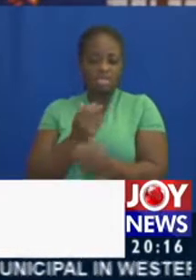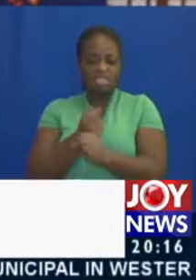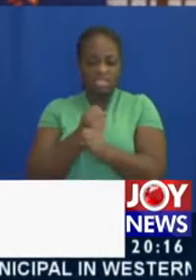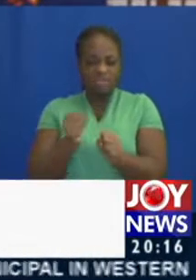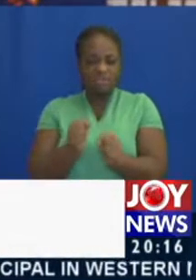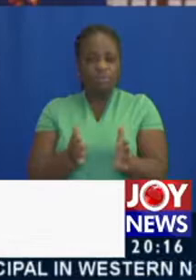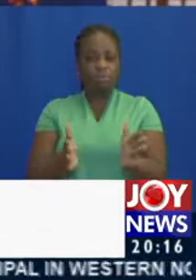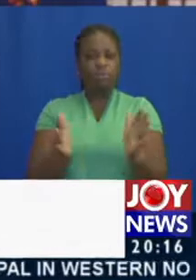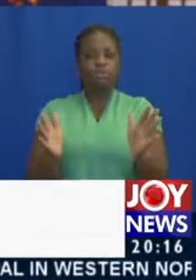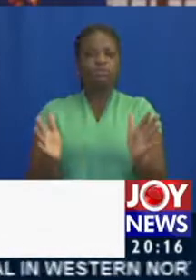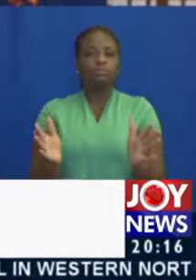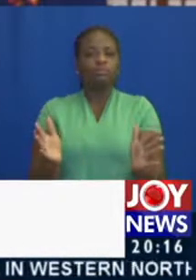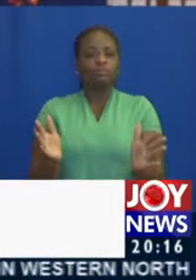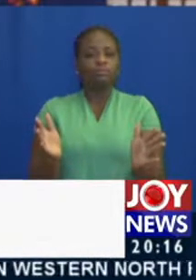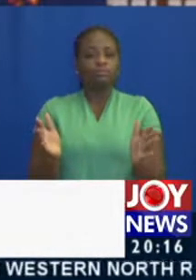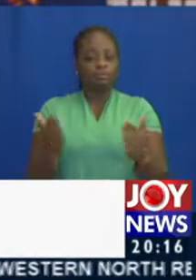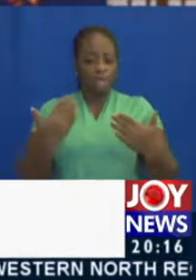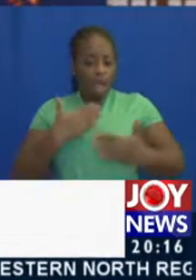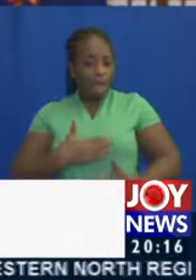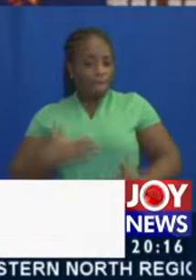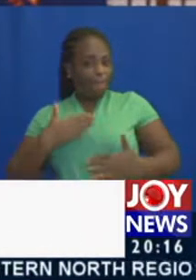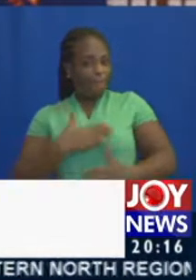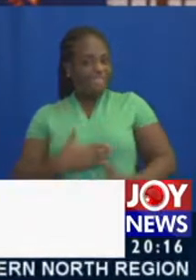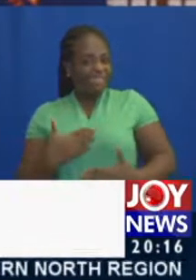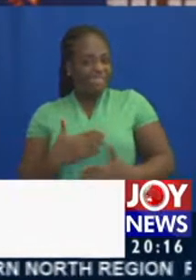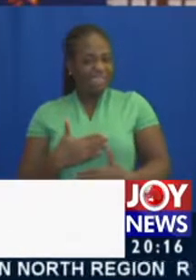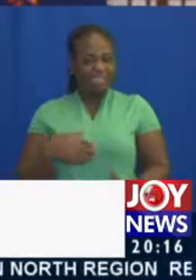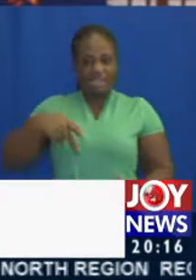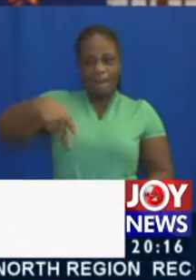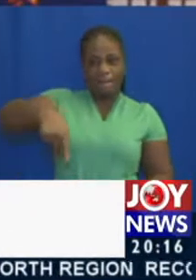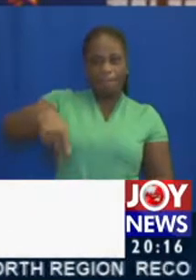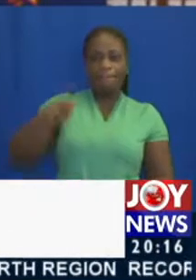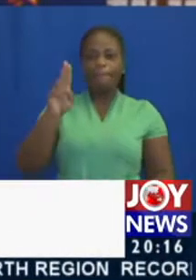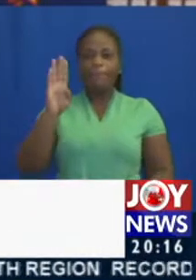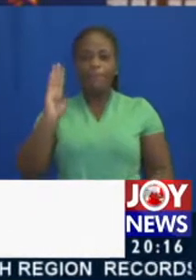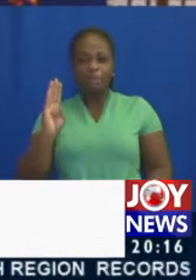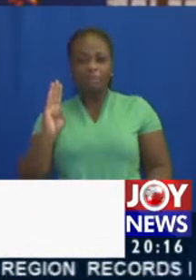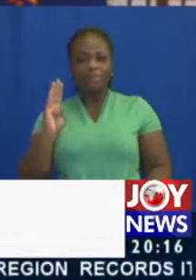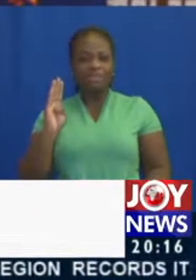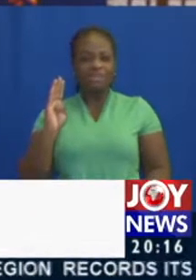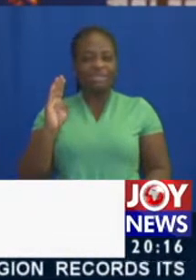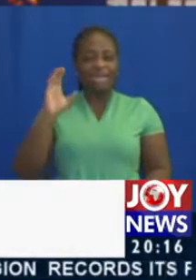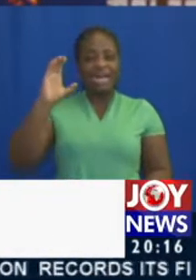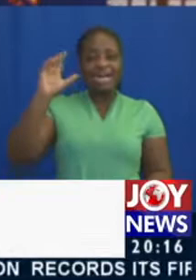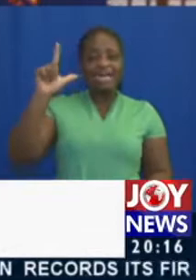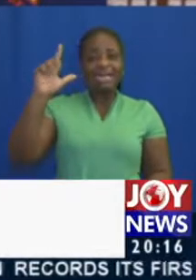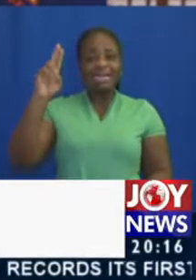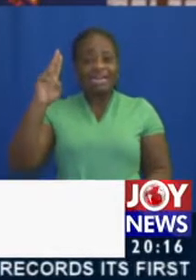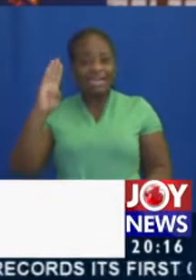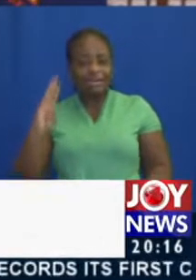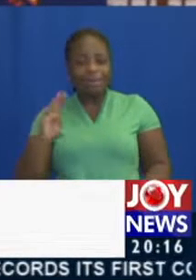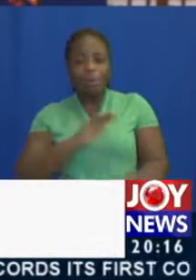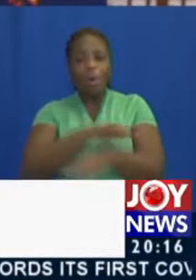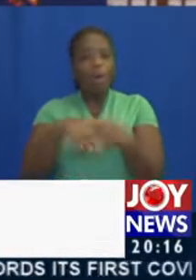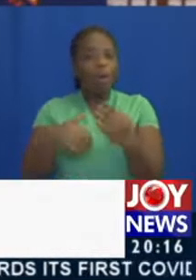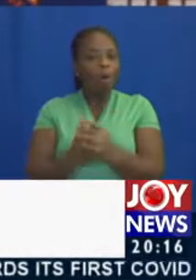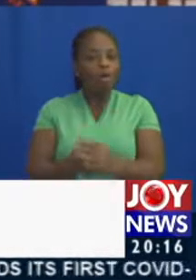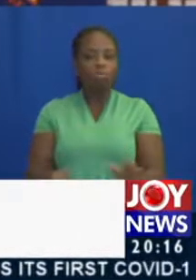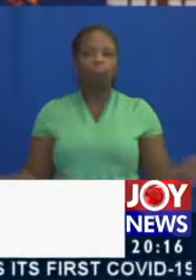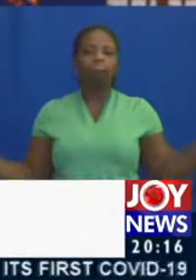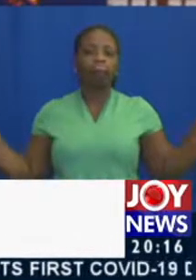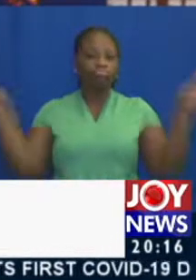Beaches, pubs, cinemas, and nightclubs are still to remain closed until further